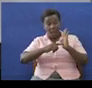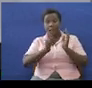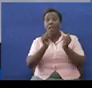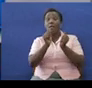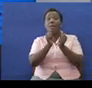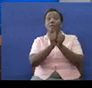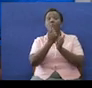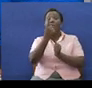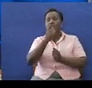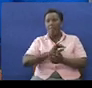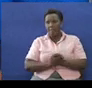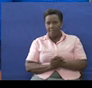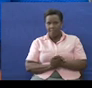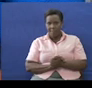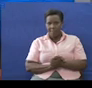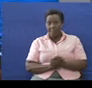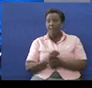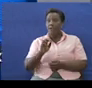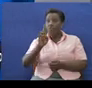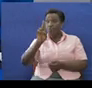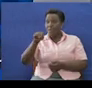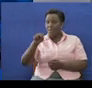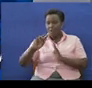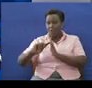and you can read that in Article 11,